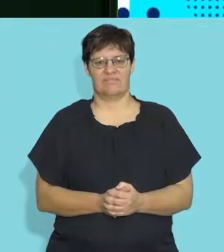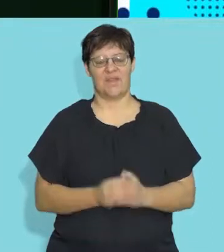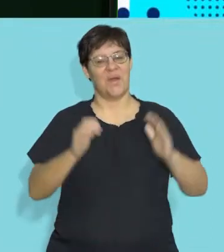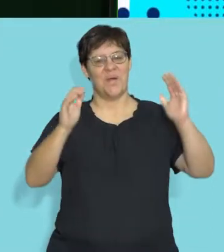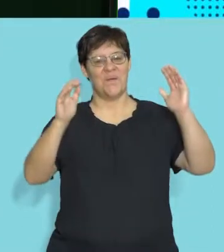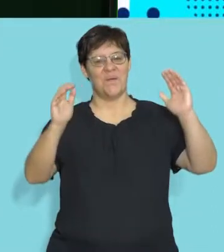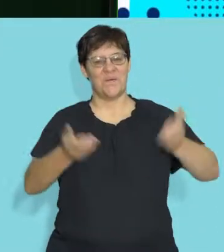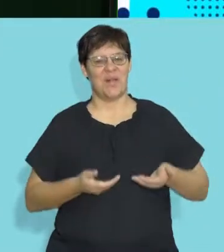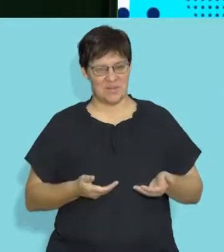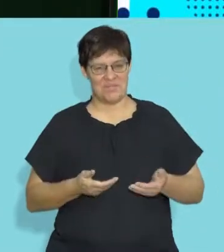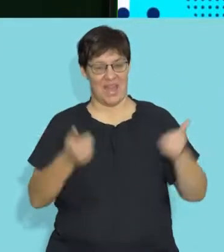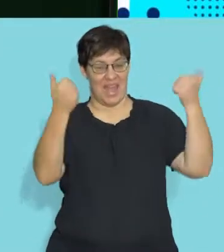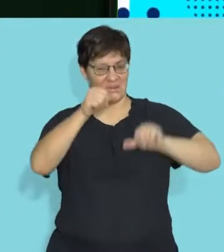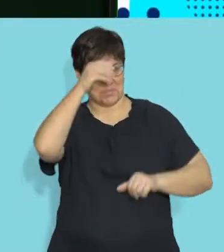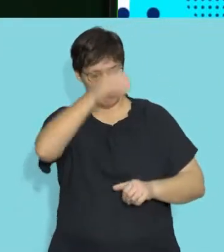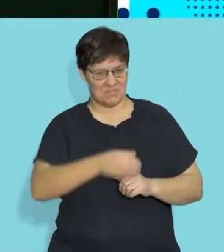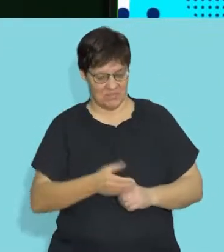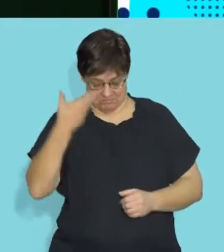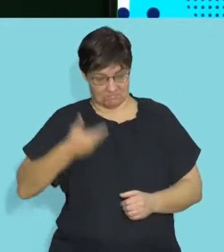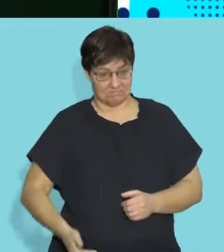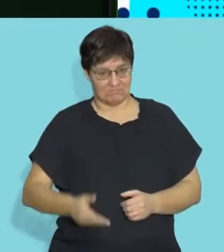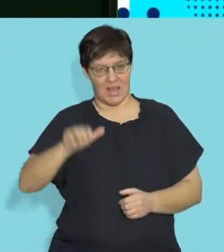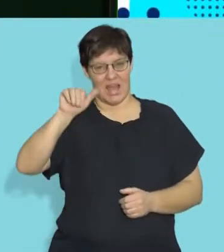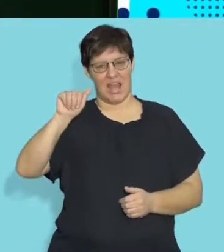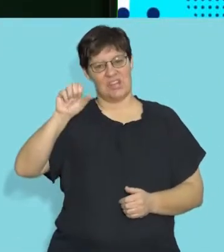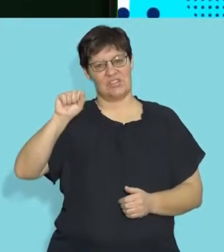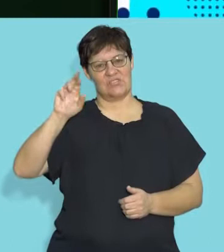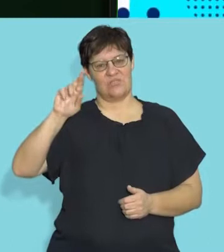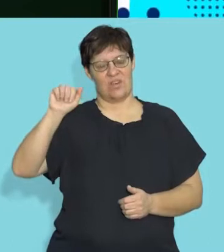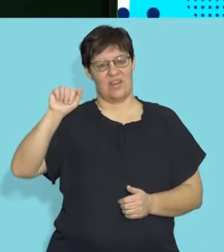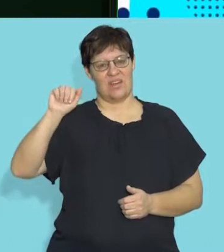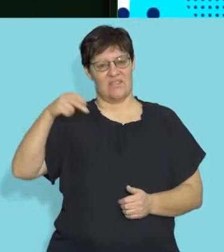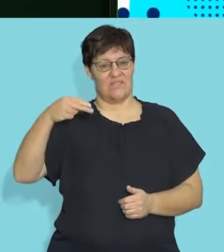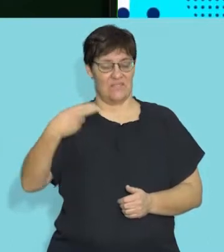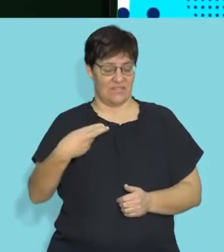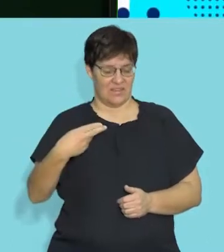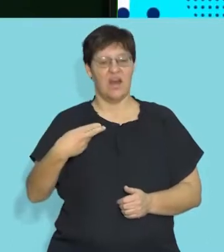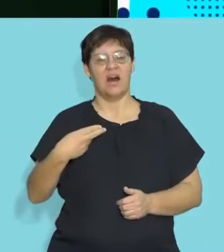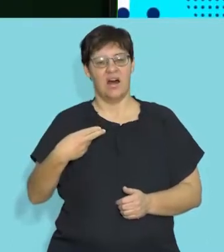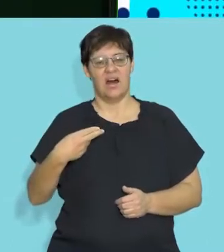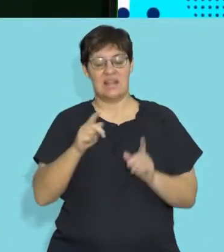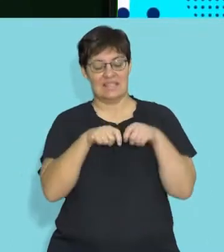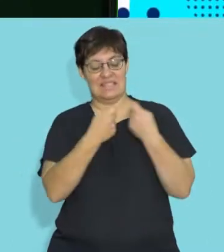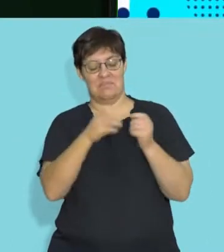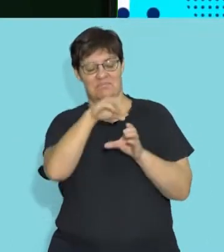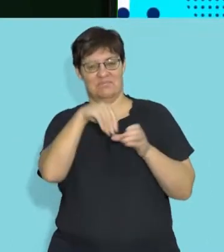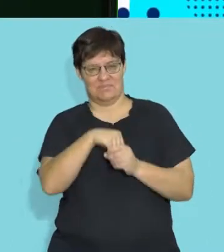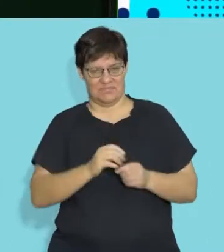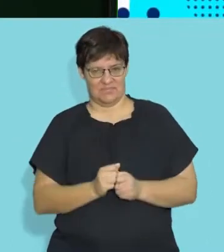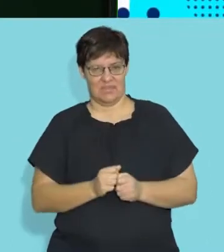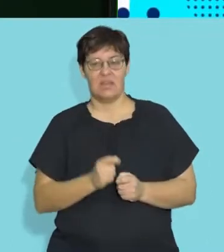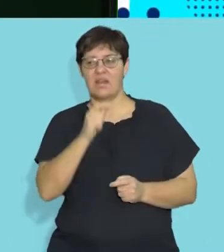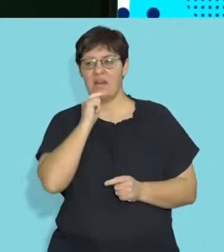Welcome, Accounting Boffins. You with Ashraf Patel and the team. And we're continuing with periodic inventory